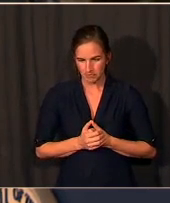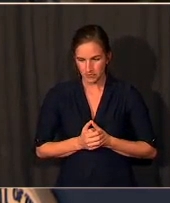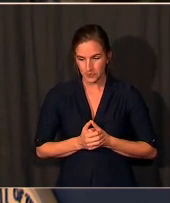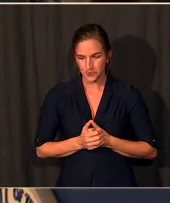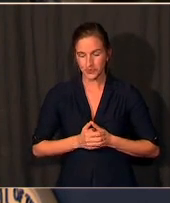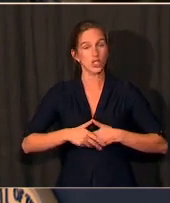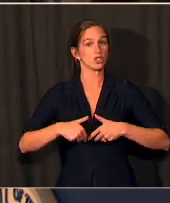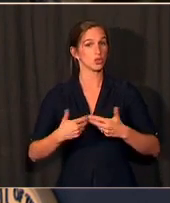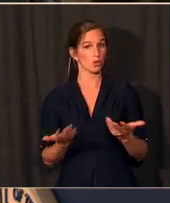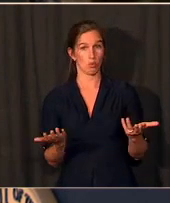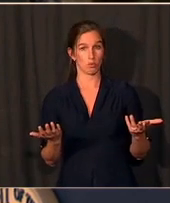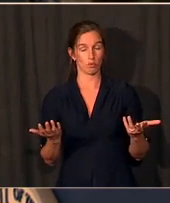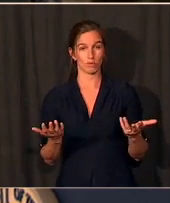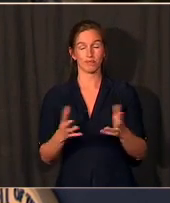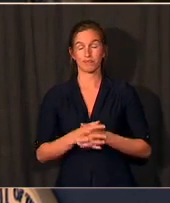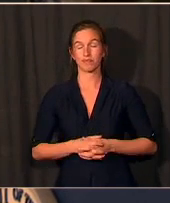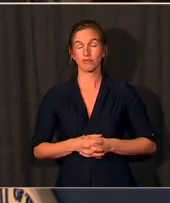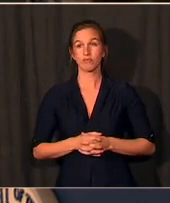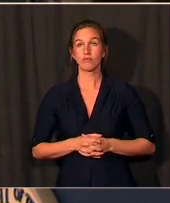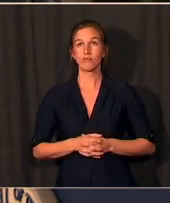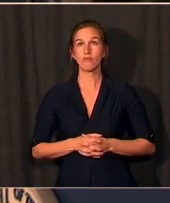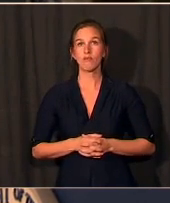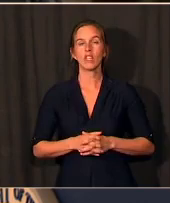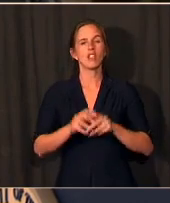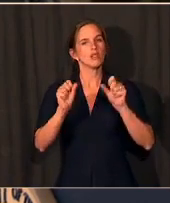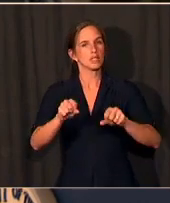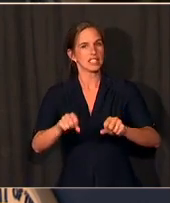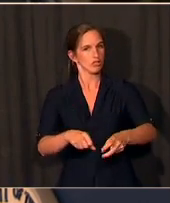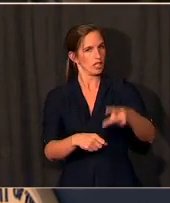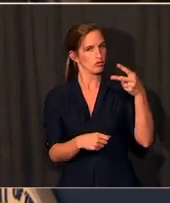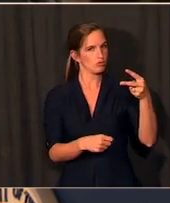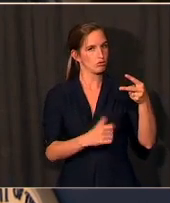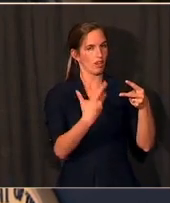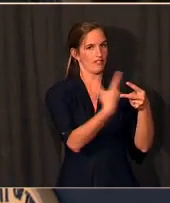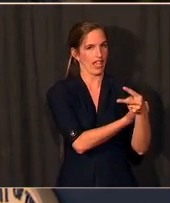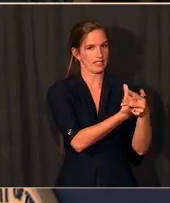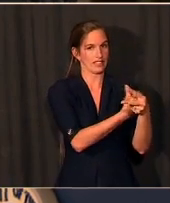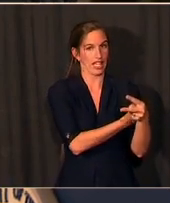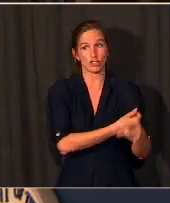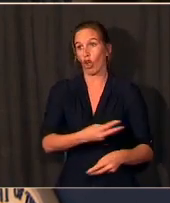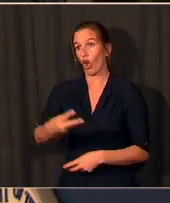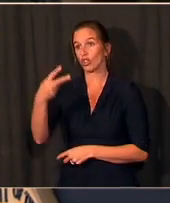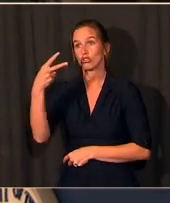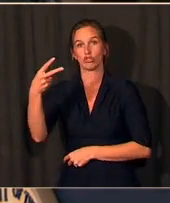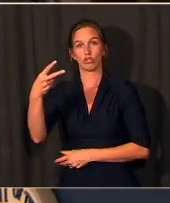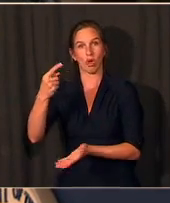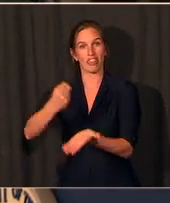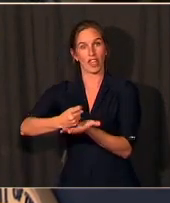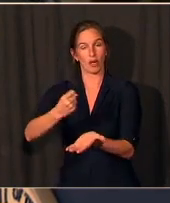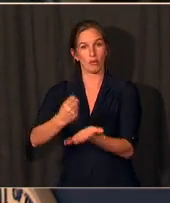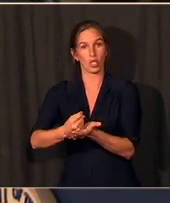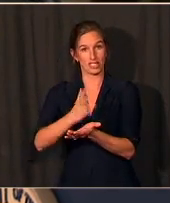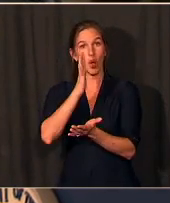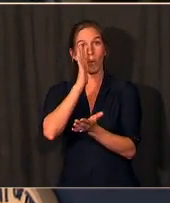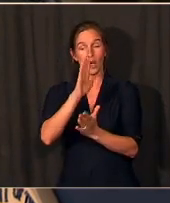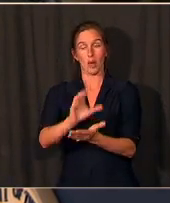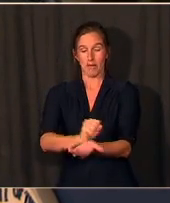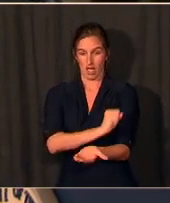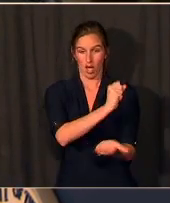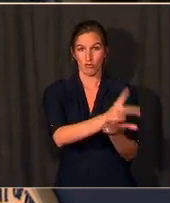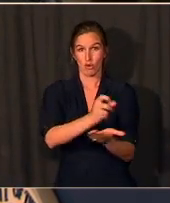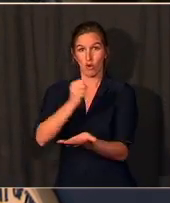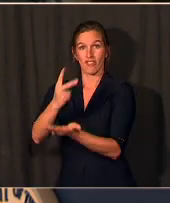So, potentially 2 vaccines and 2 therapeutics may be granted an emergency use authorization before the end of this